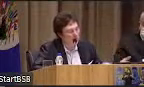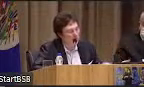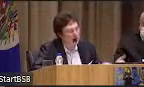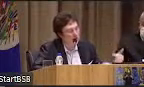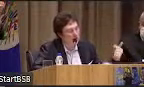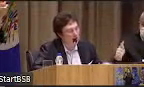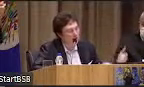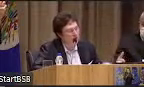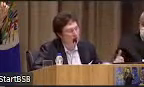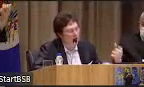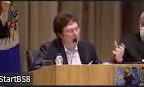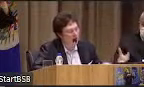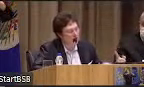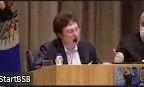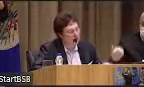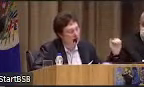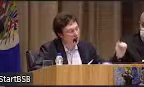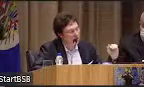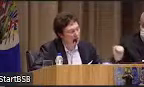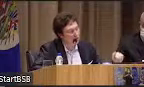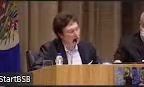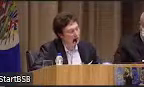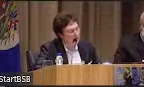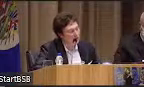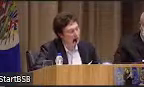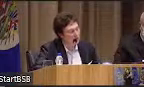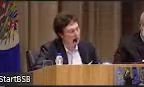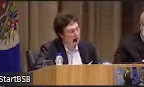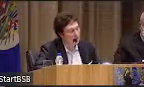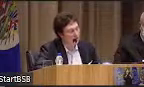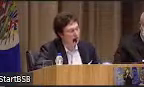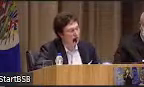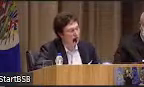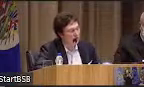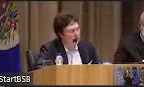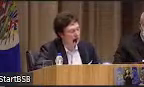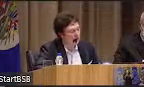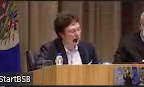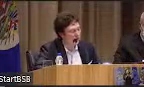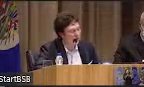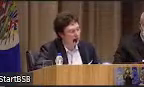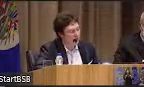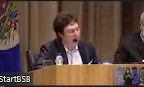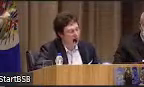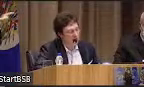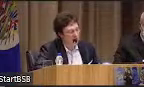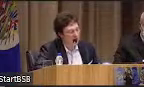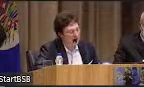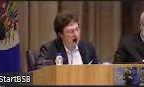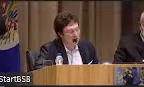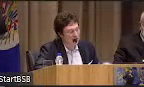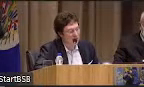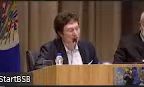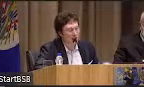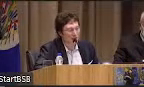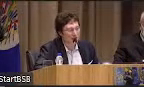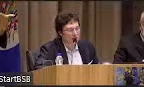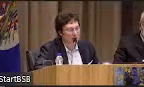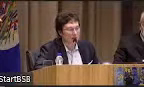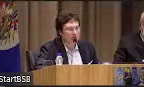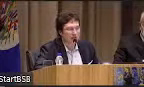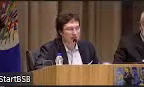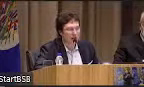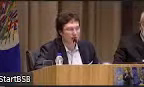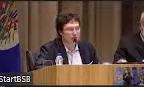to talk about analysis of correspondence, summary results, goals, and